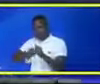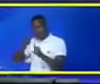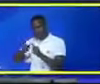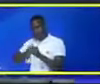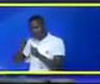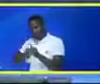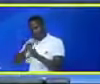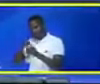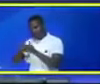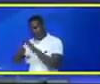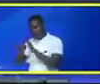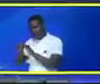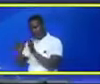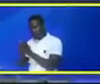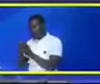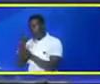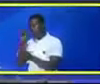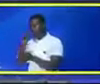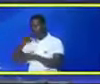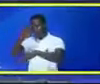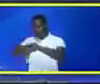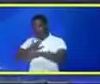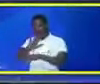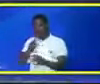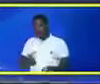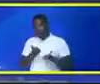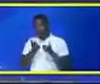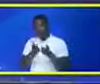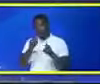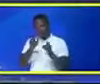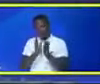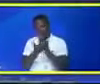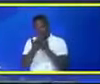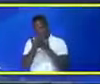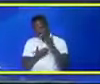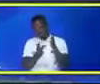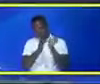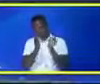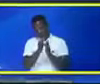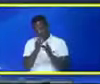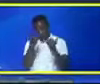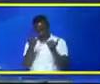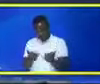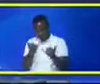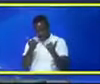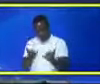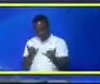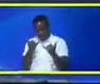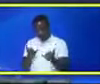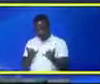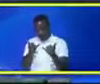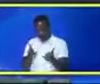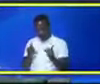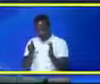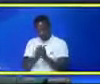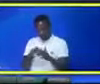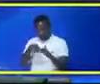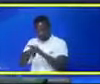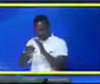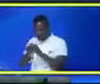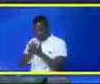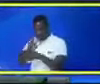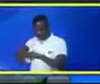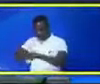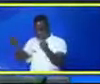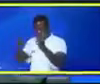that the devil has by the blood right now, this moment, that legal access is hereby